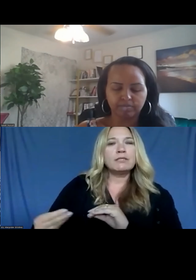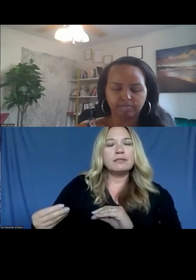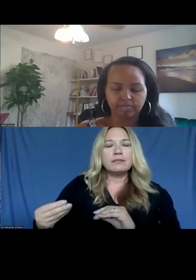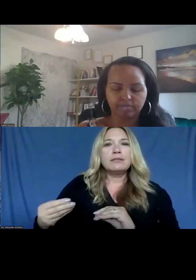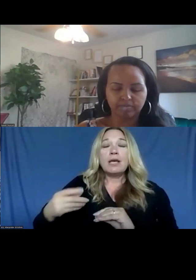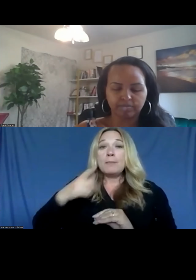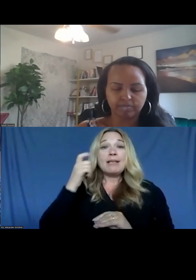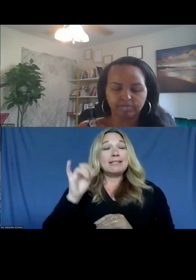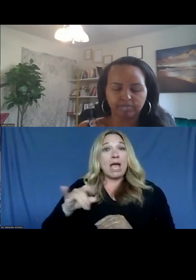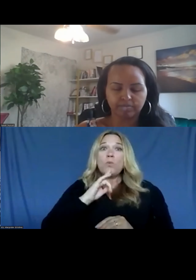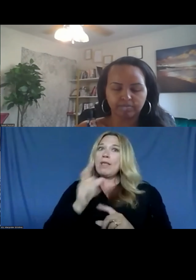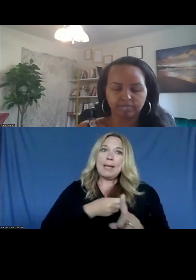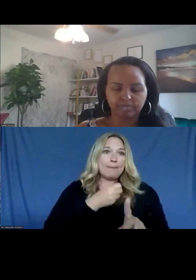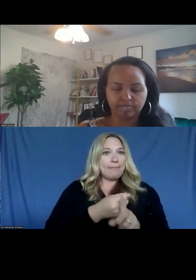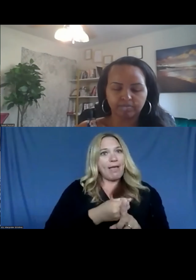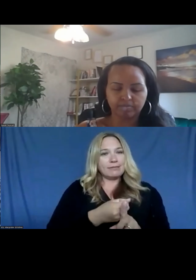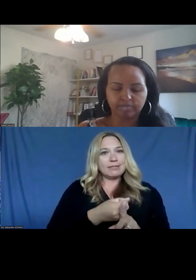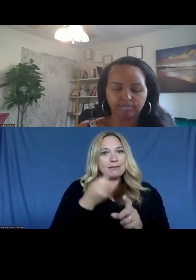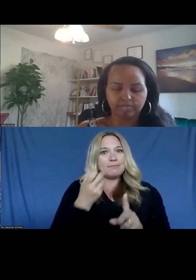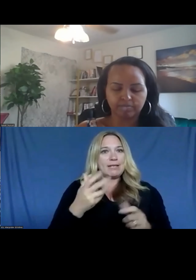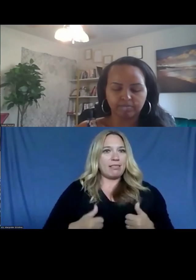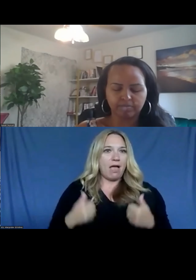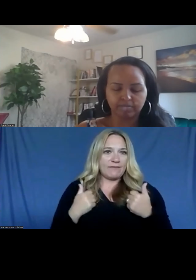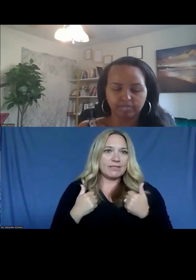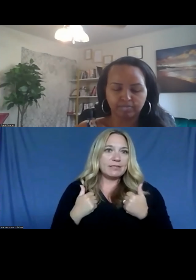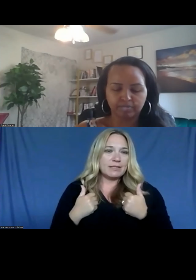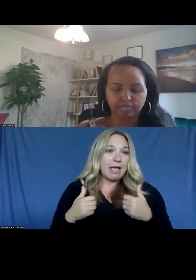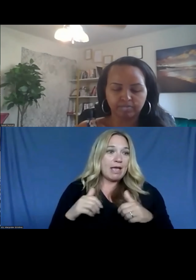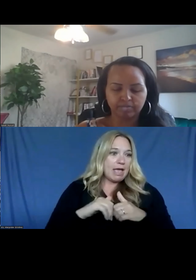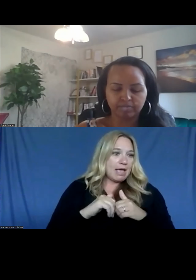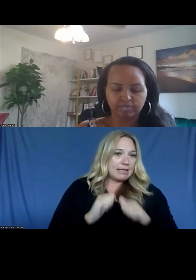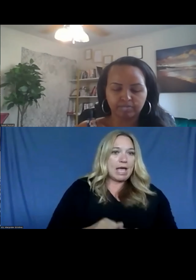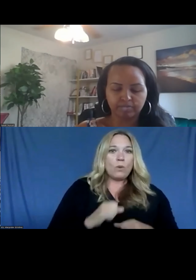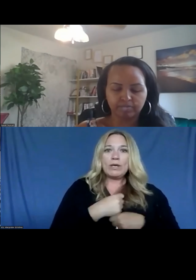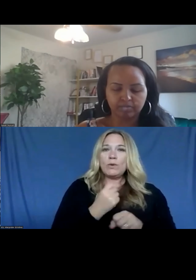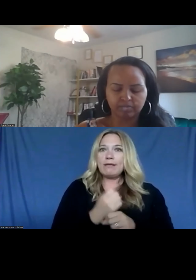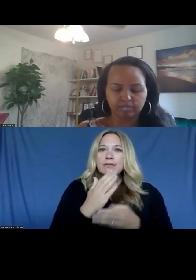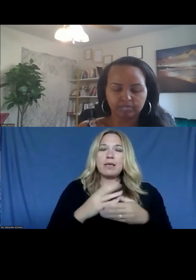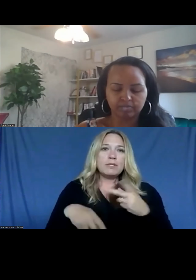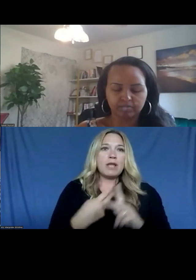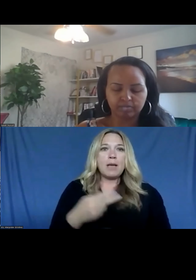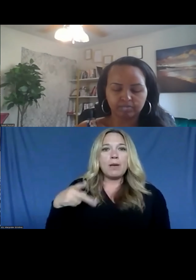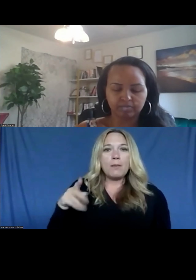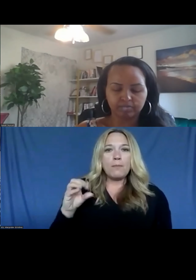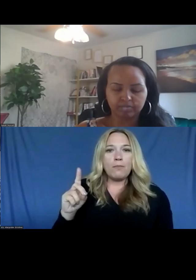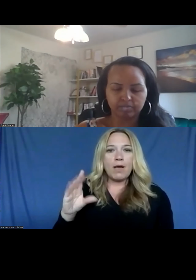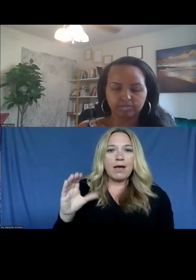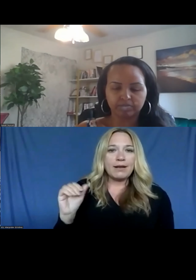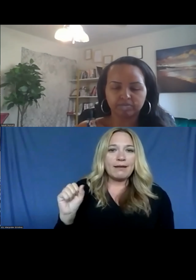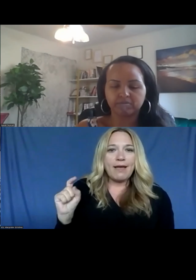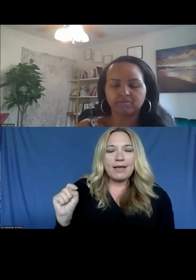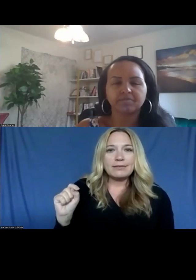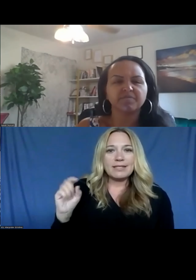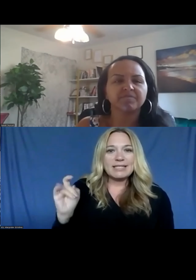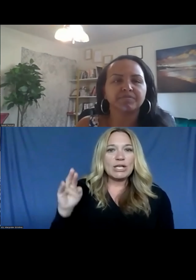impacted lives? Can we create some sort of podcast series that we are shooting and firing off on